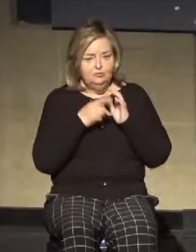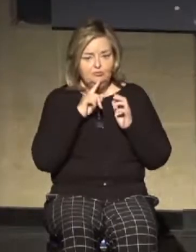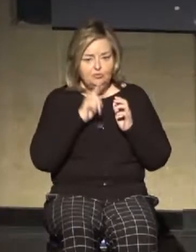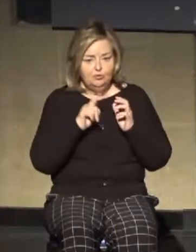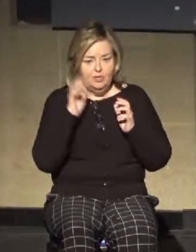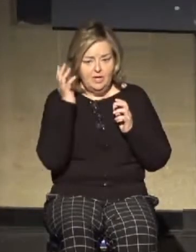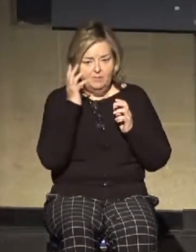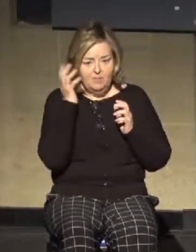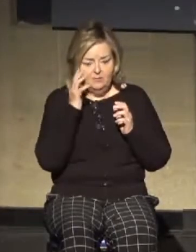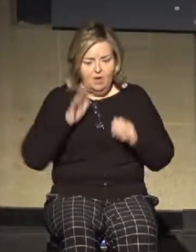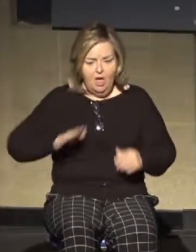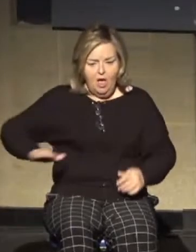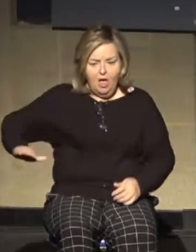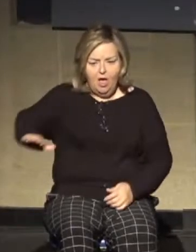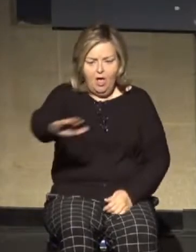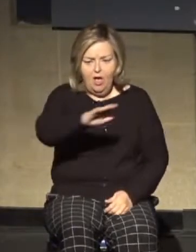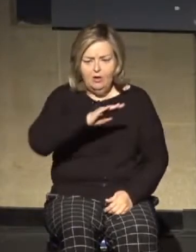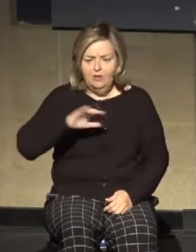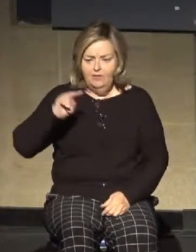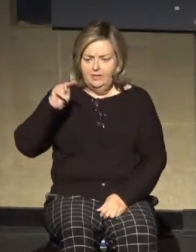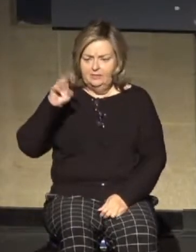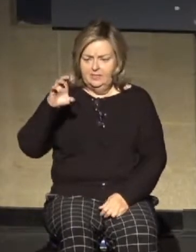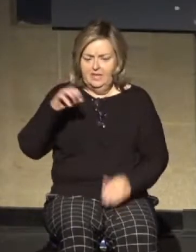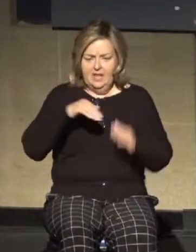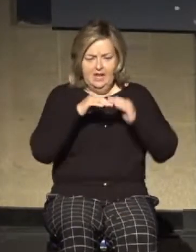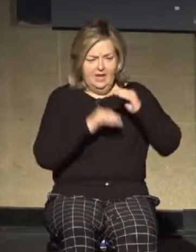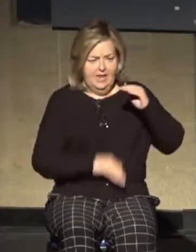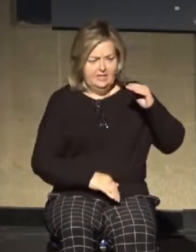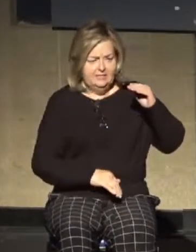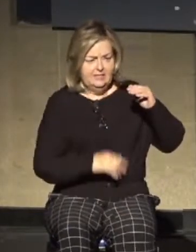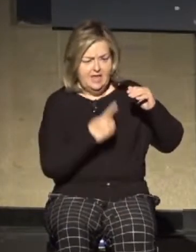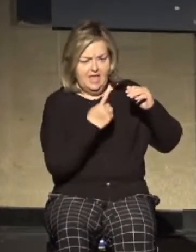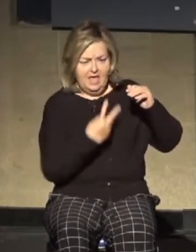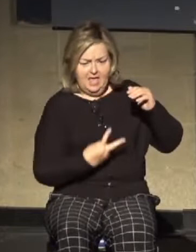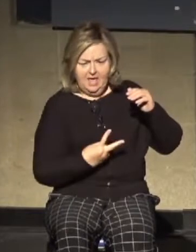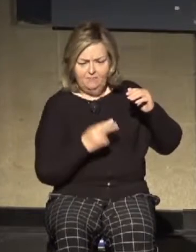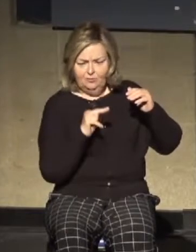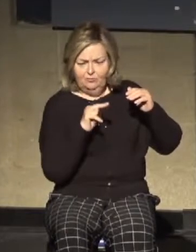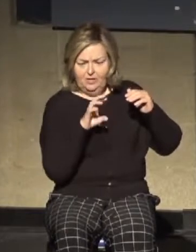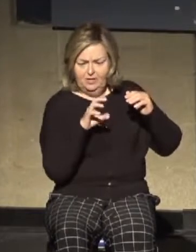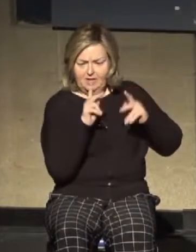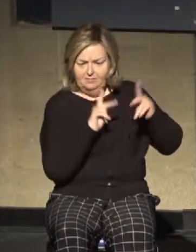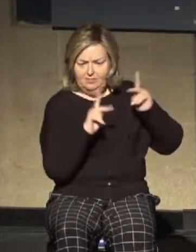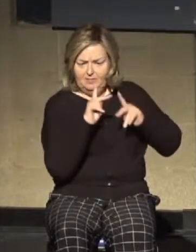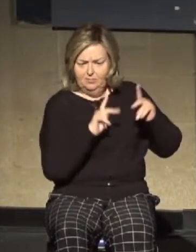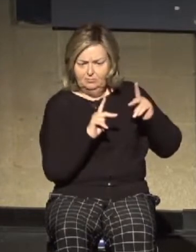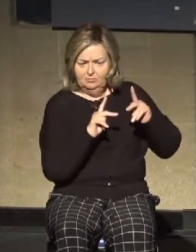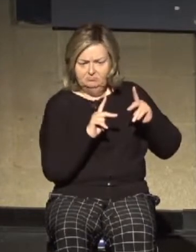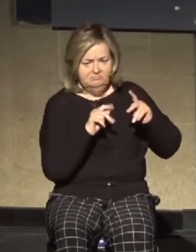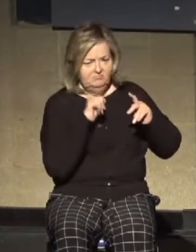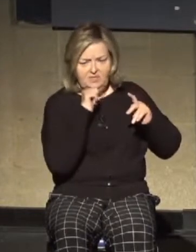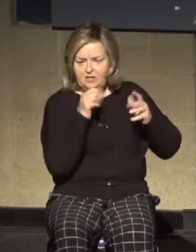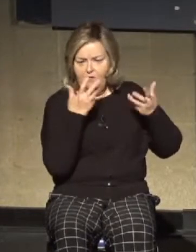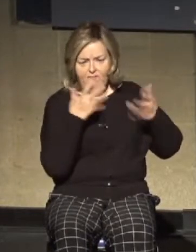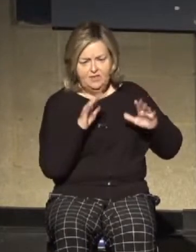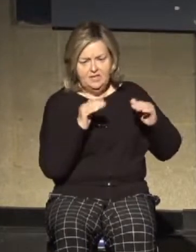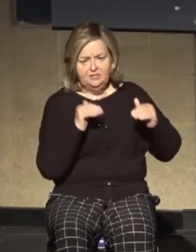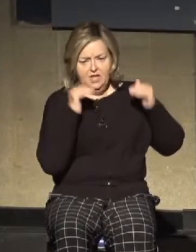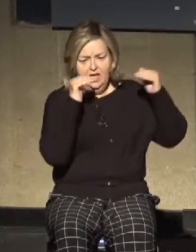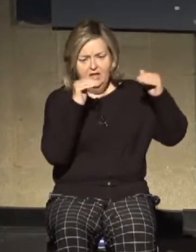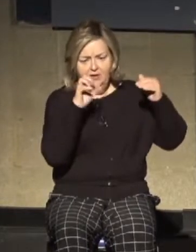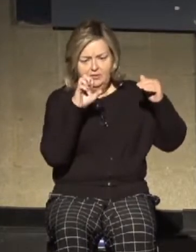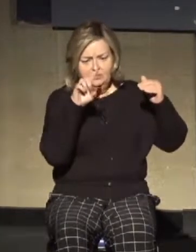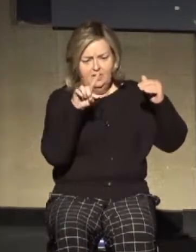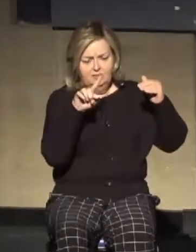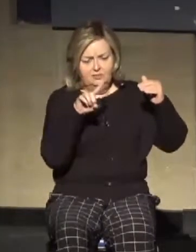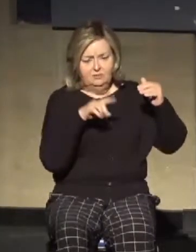Across the state, less than half of North Carolinians from 25 to 24 complete any higher education. So why am I